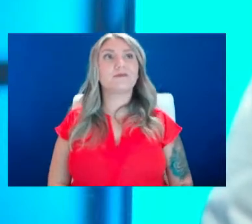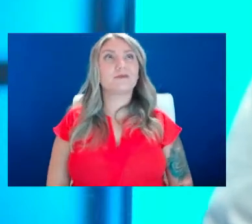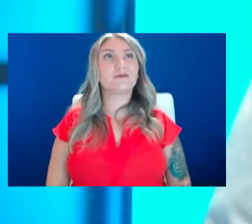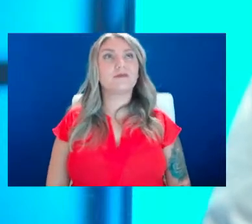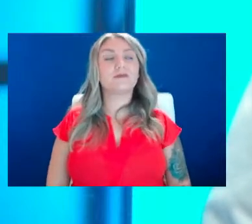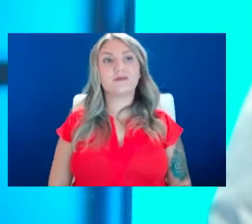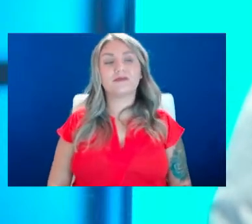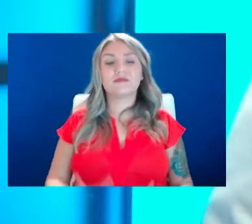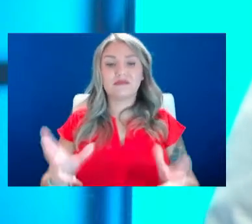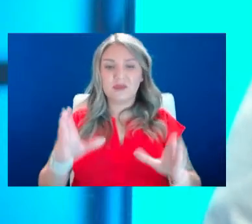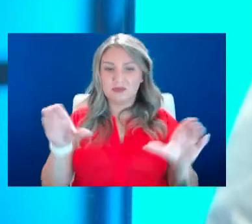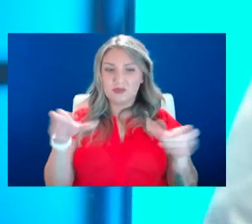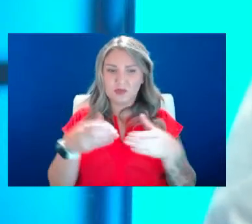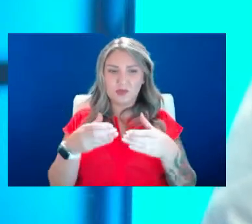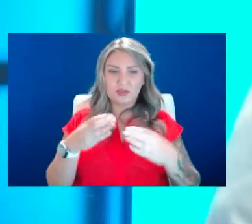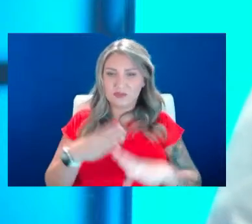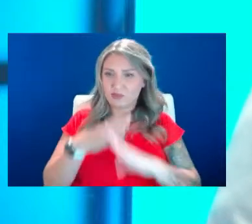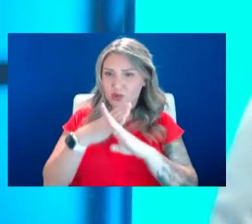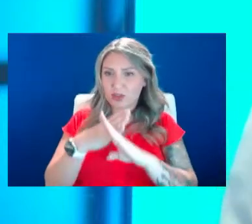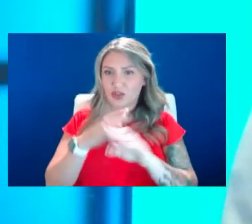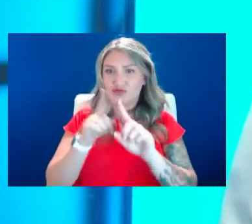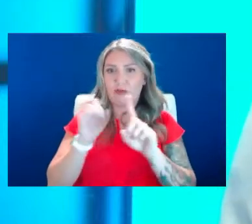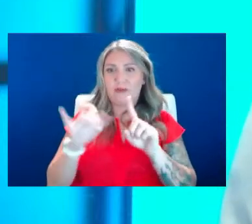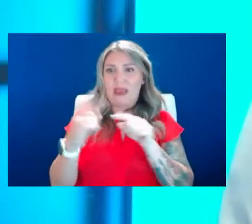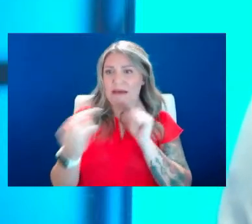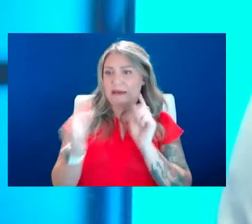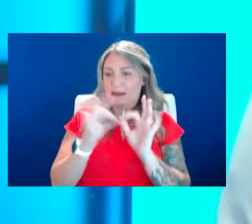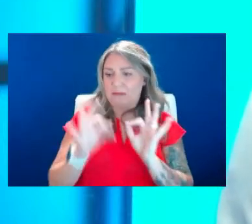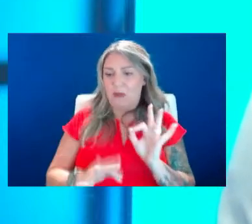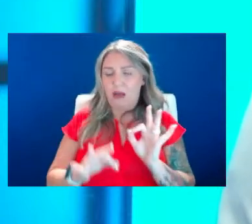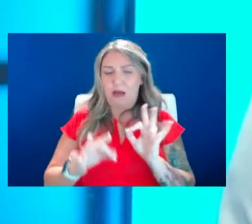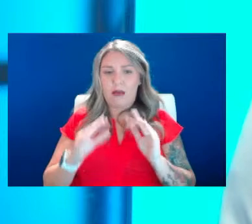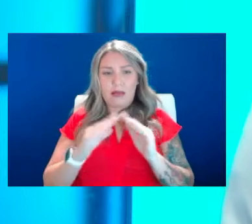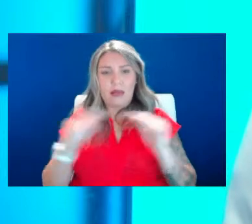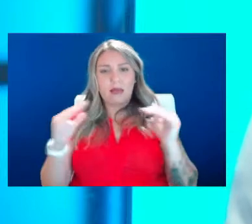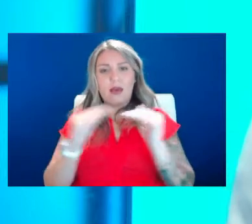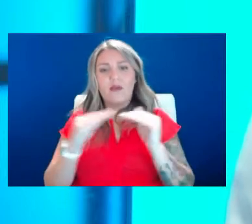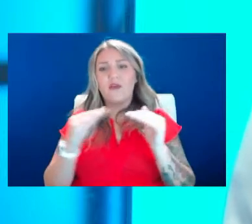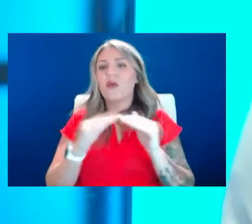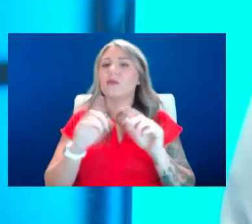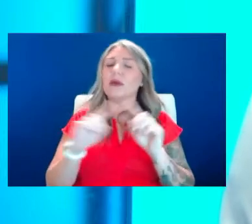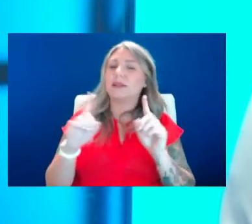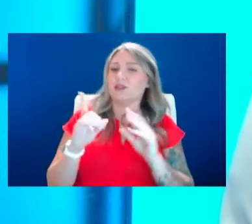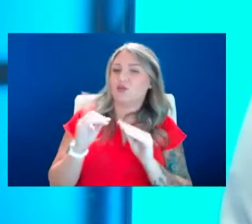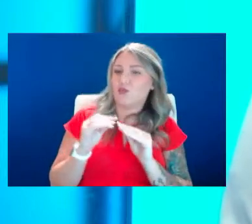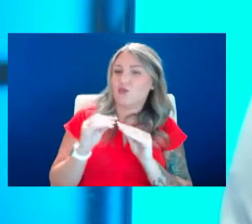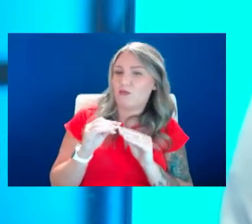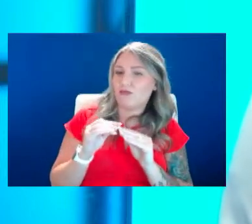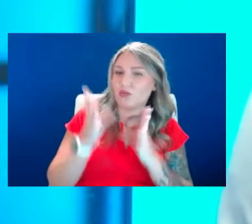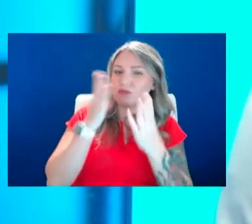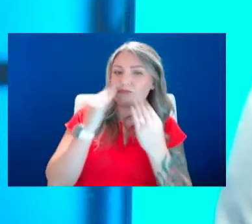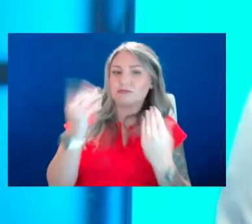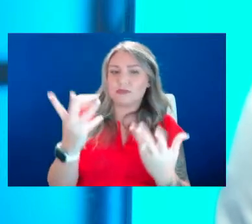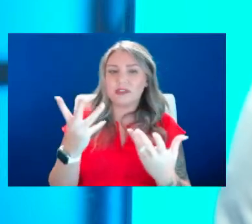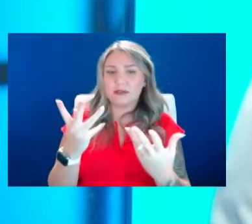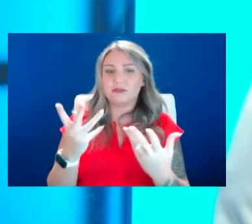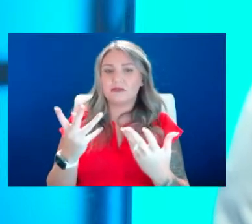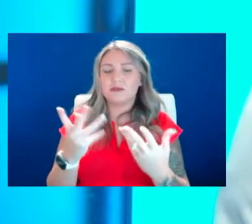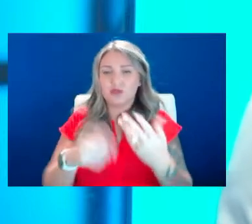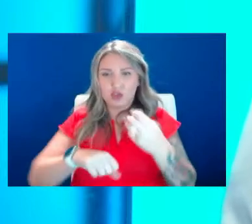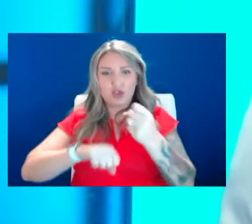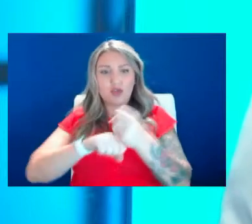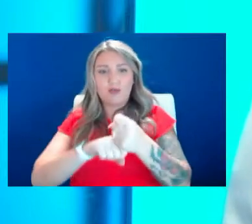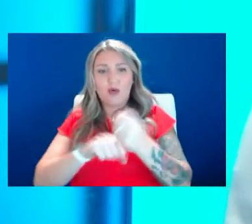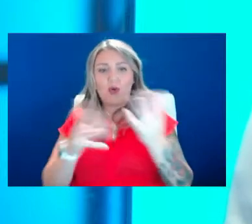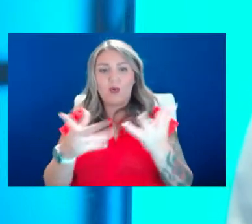correlate of protection of that antibody level is, but this is one more data point to support what